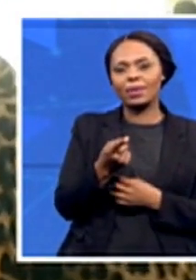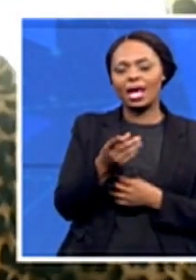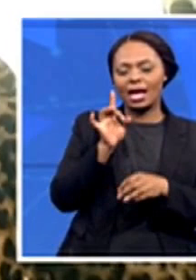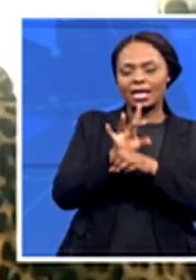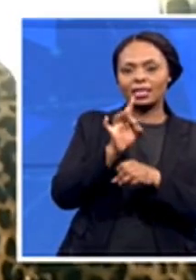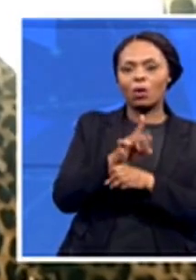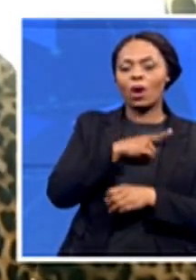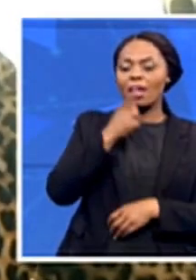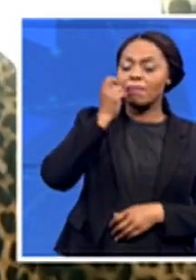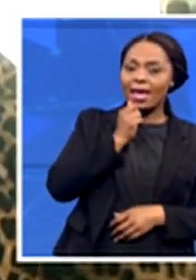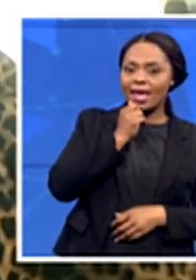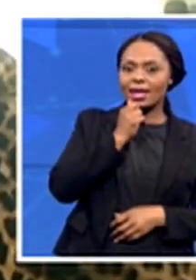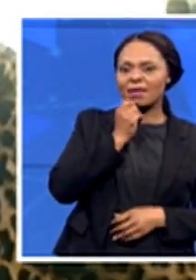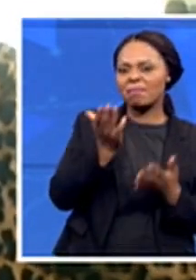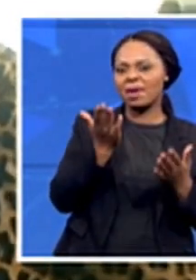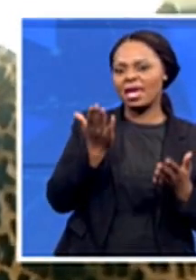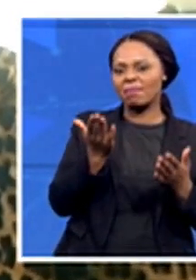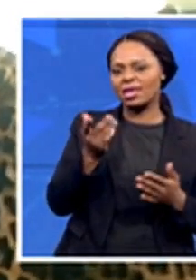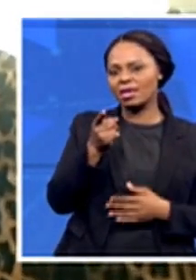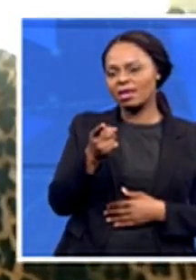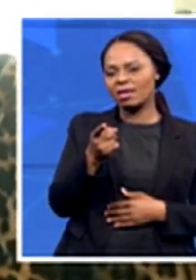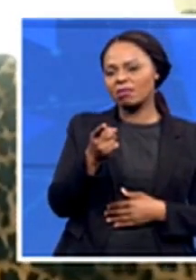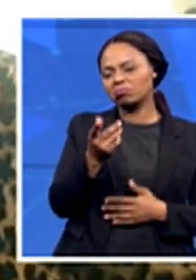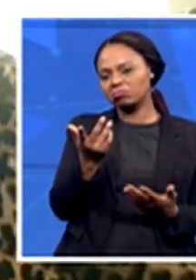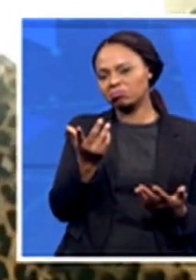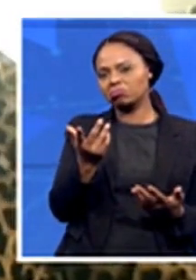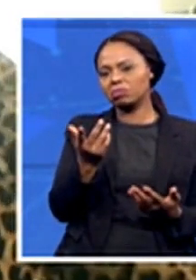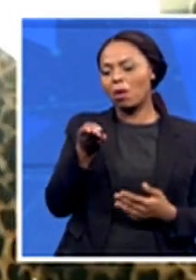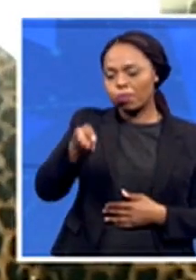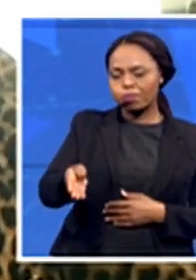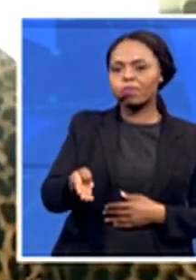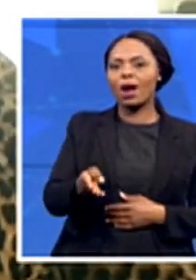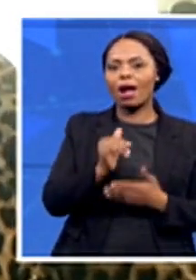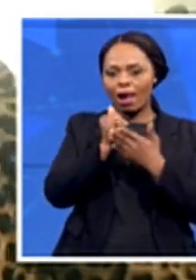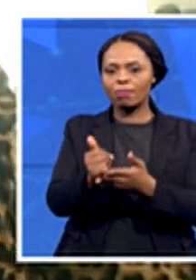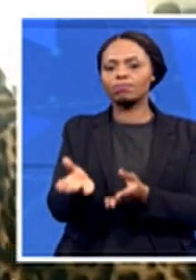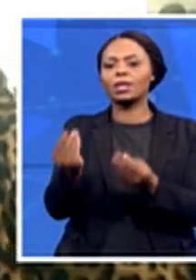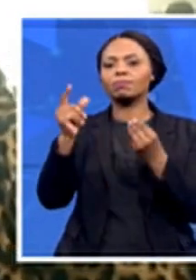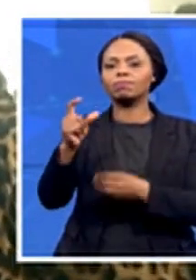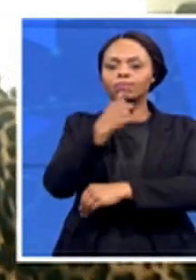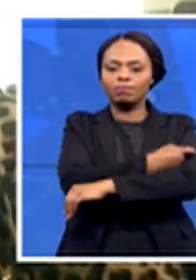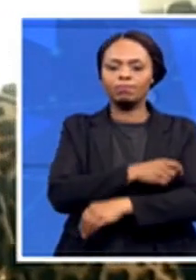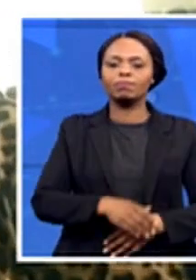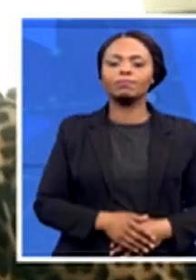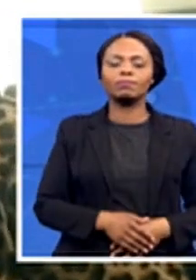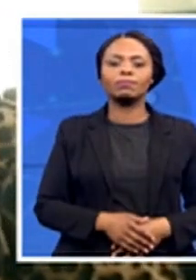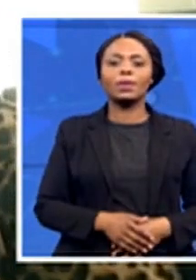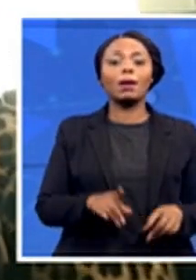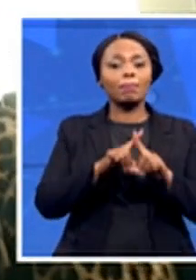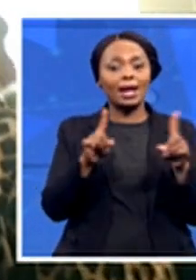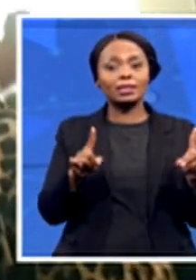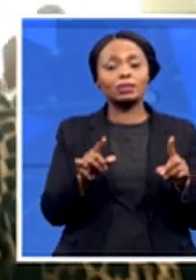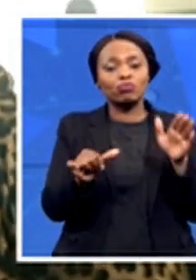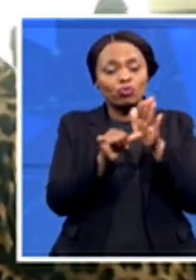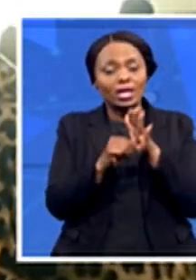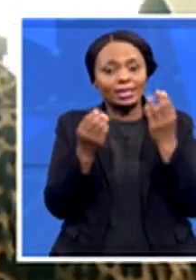there. So working with our chiefs and kings, we are going to be looking at that. But the third thing is to ensure that, one, we are ready in